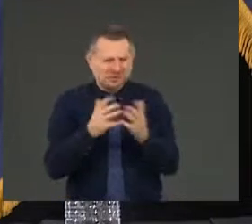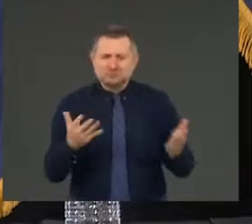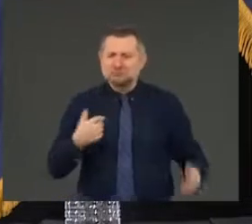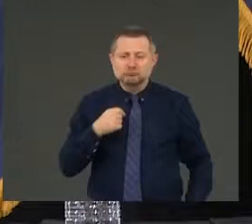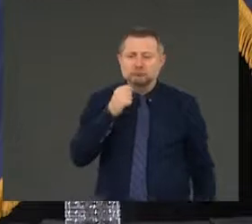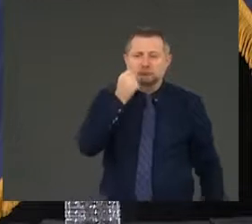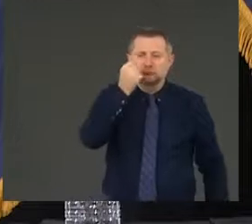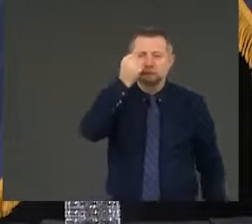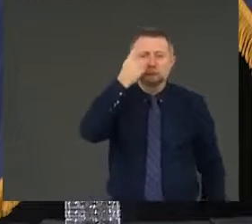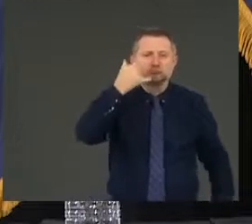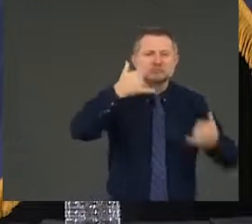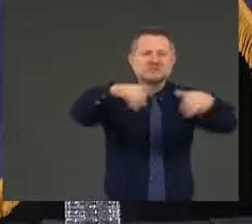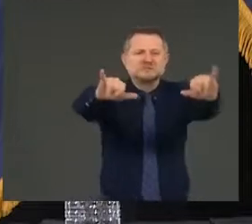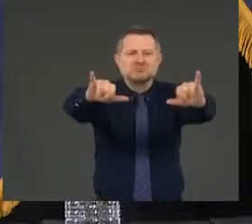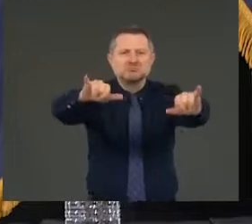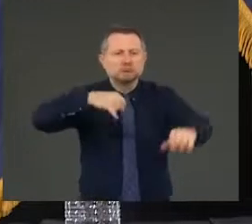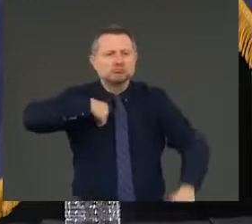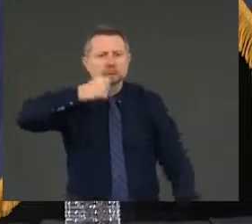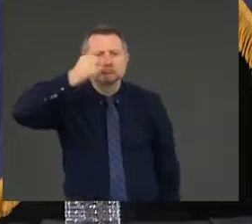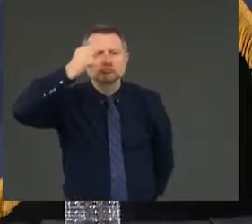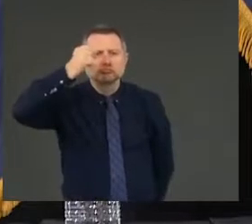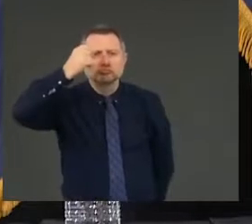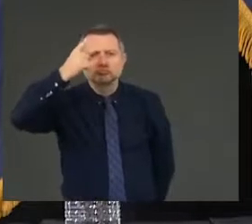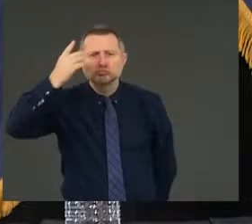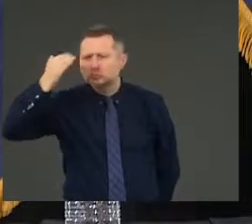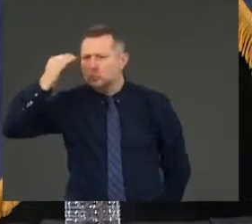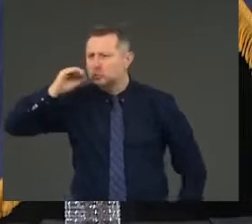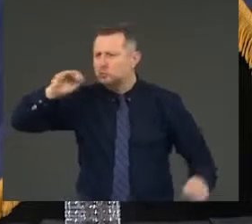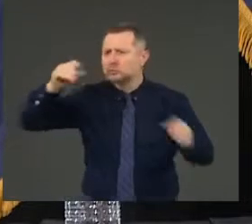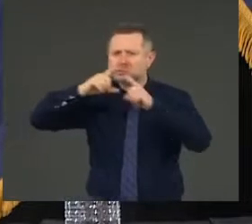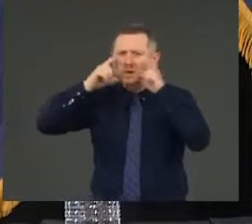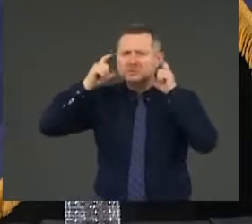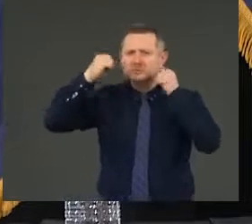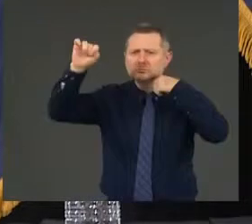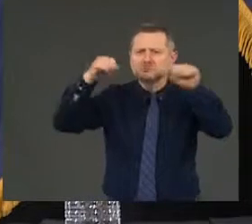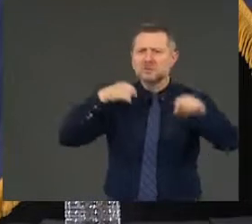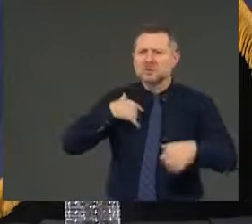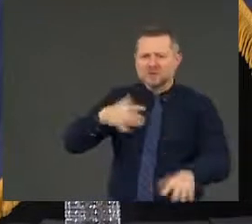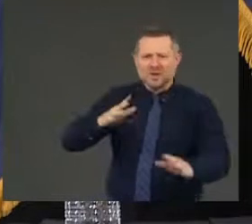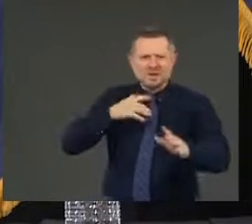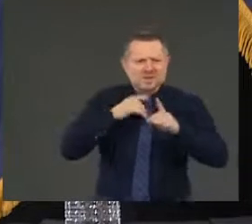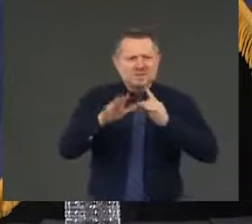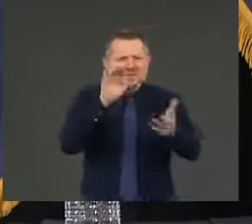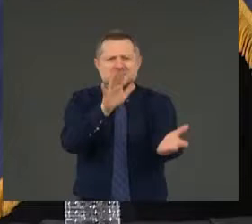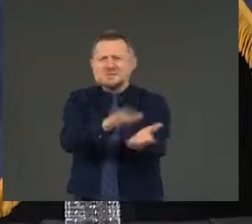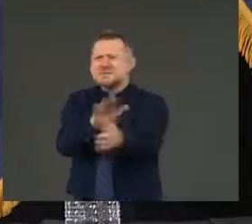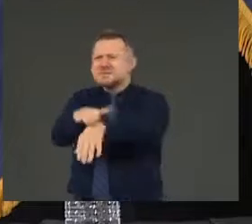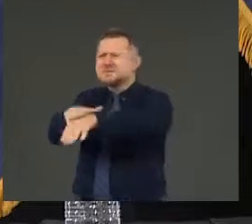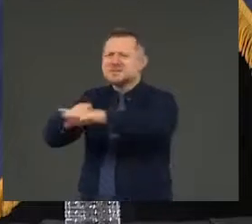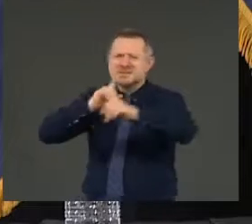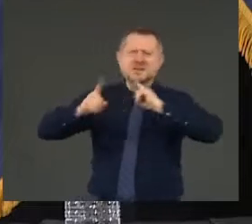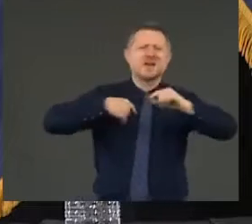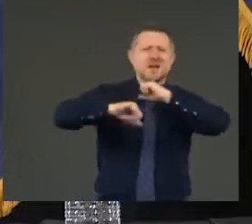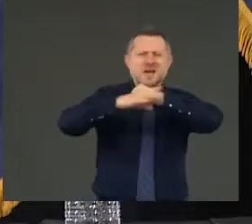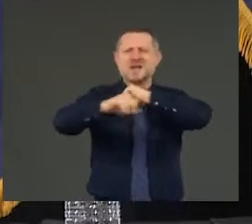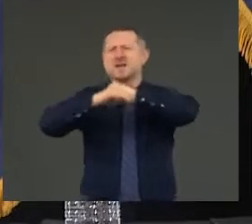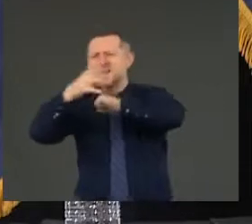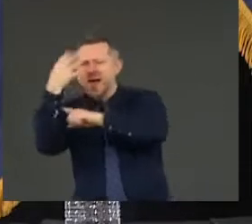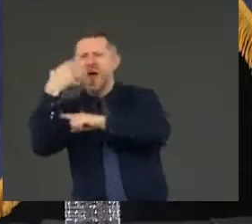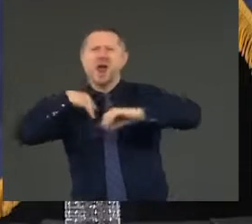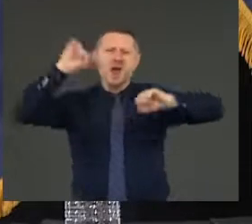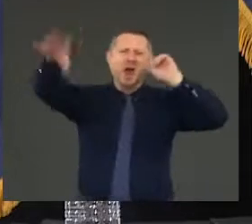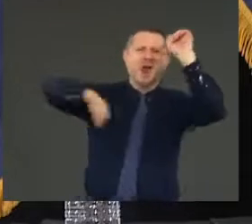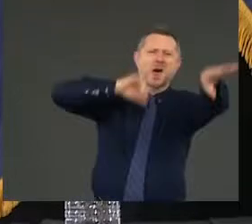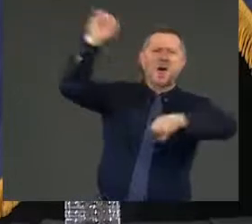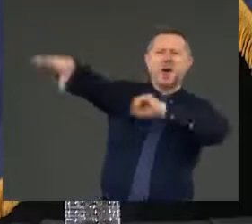not get it. And look, I've been having a lot of conversations, and we're doing ads and all sorts of ways to communicate.